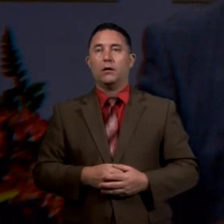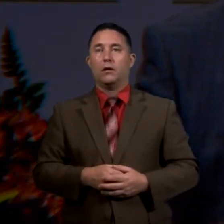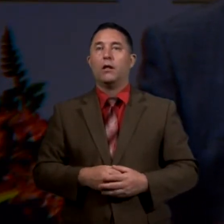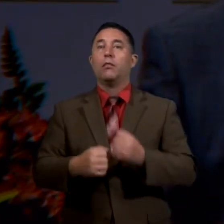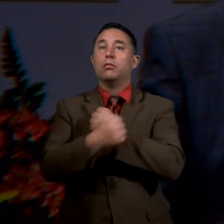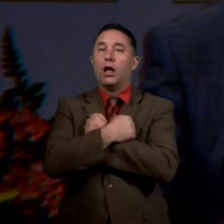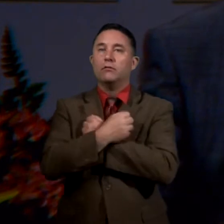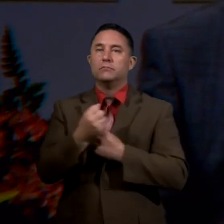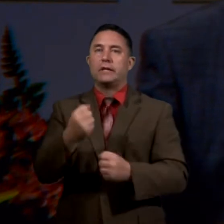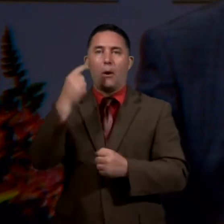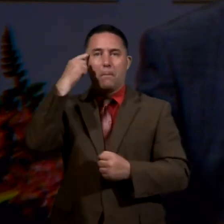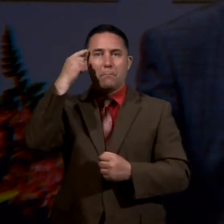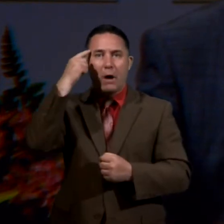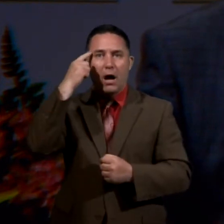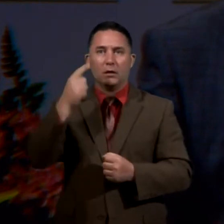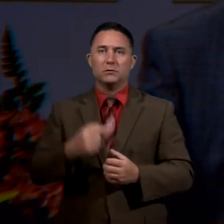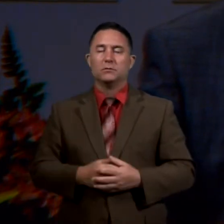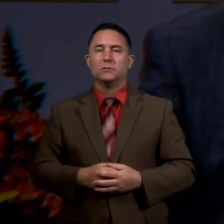of love, and a sound mind.